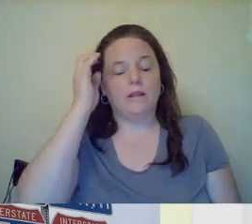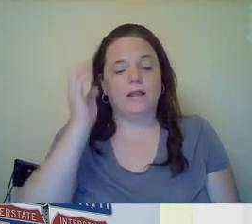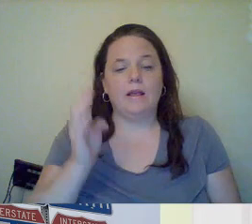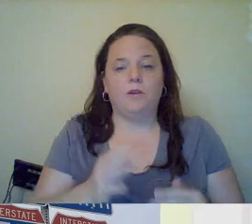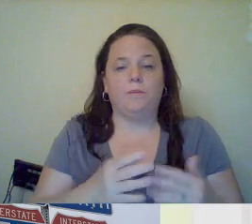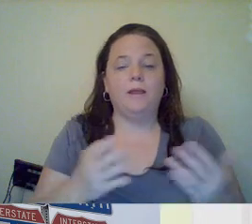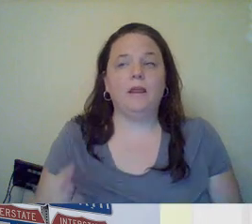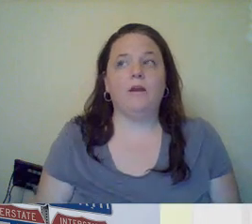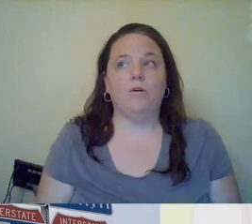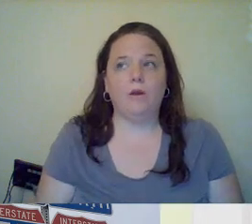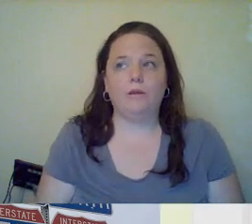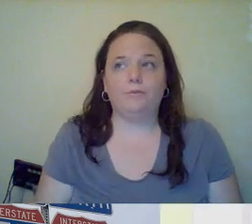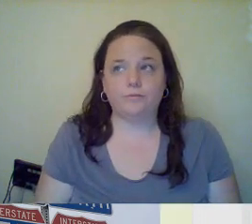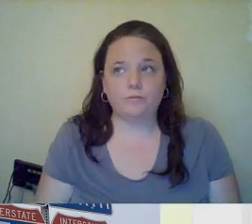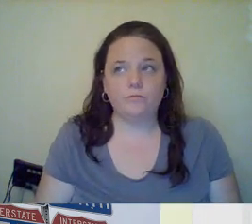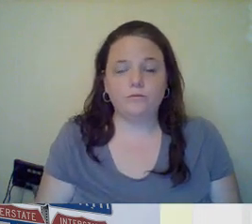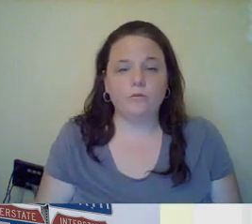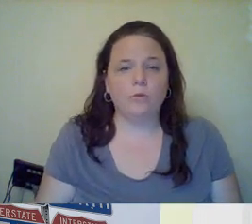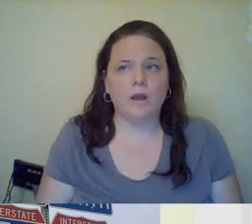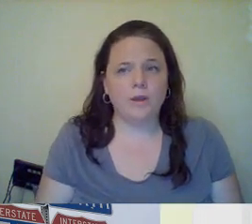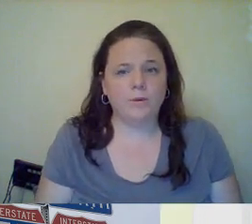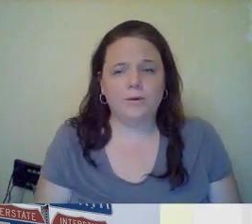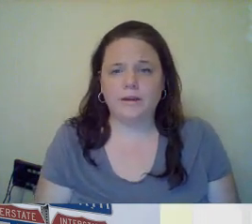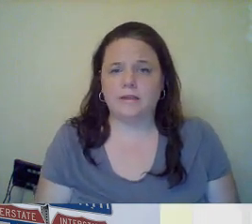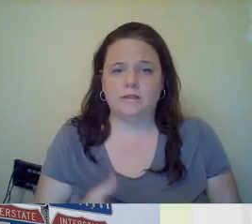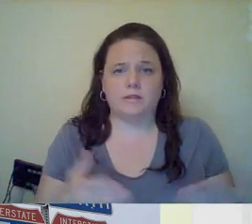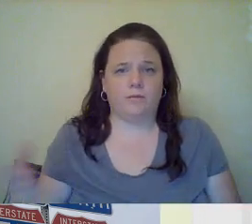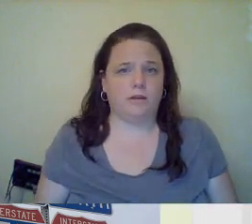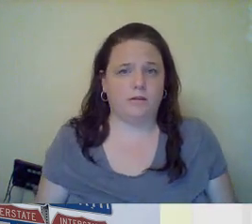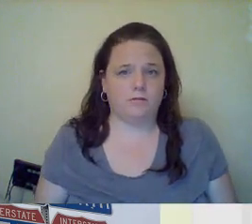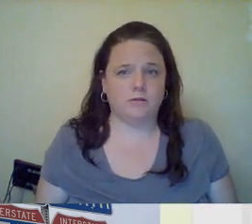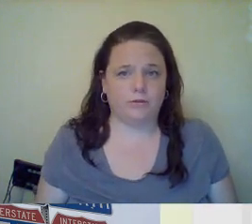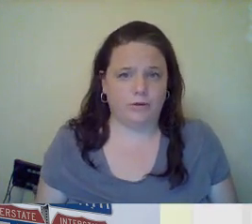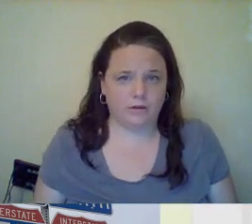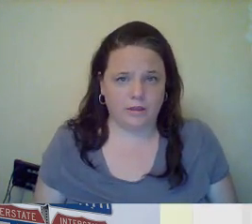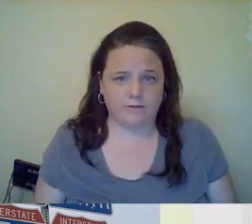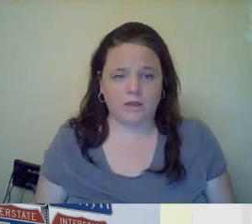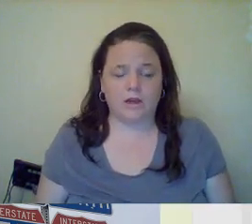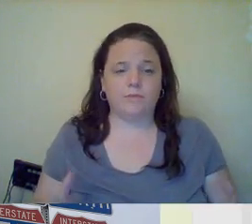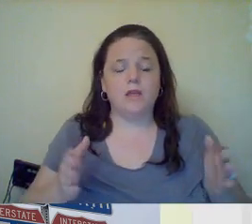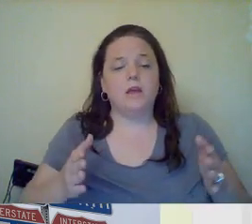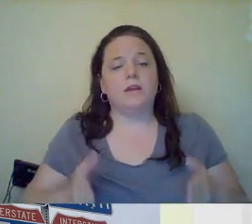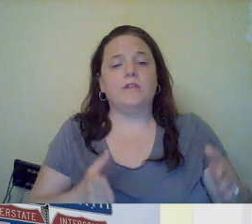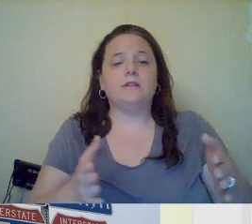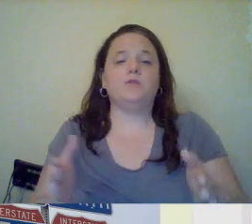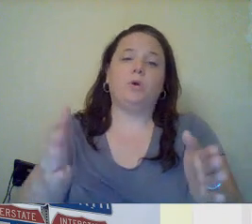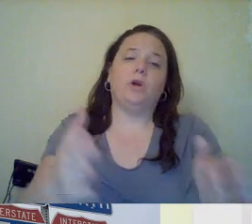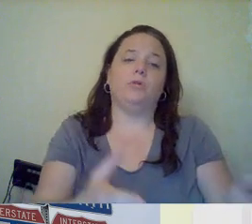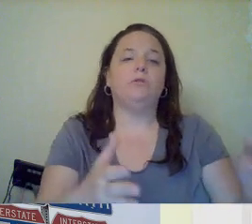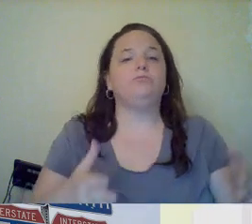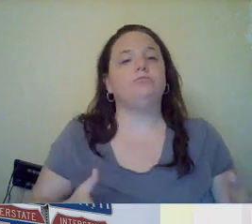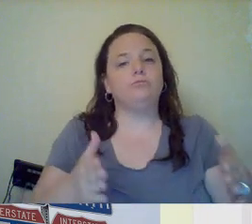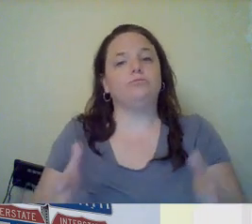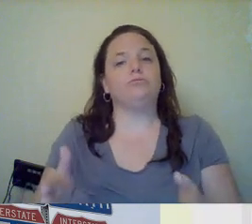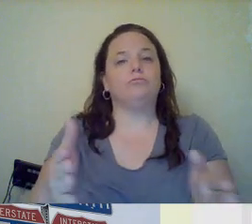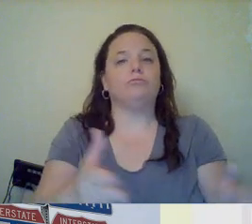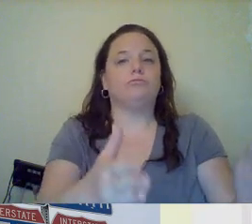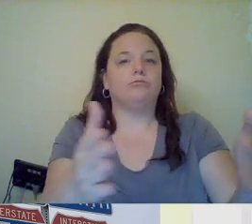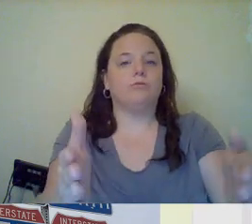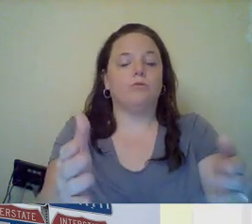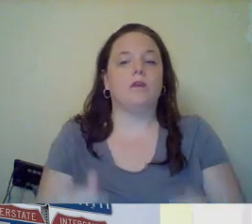Now, depending on what kind of road it is, it's going to be different every time. Now, this is a road.